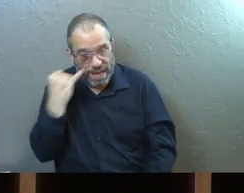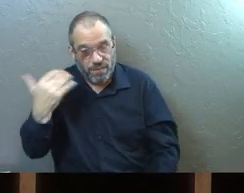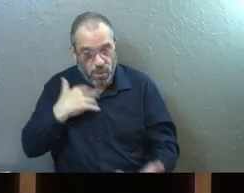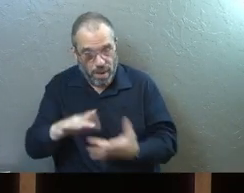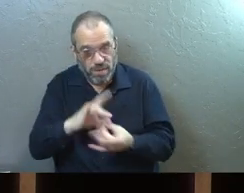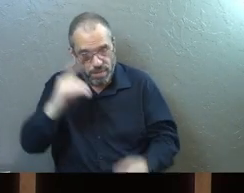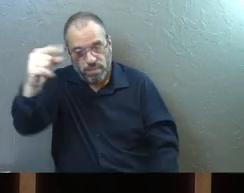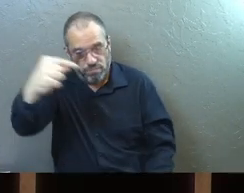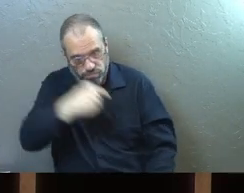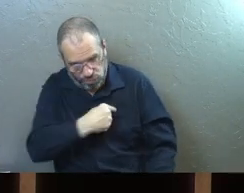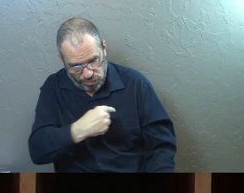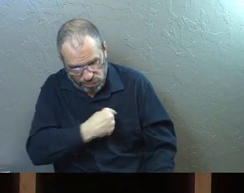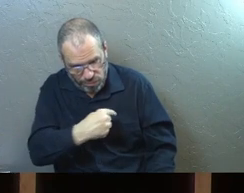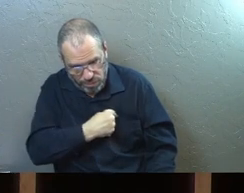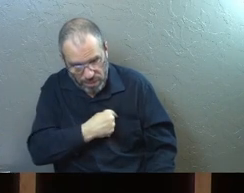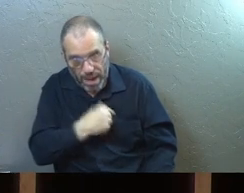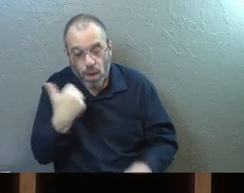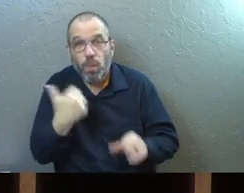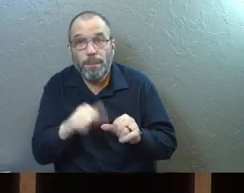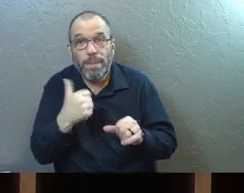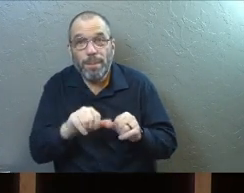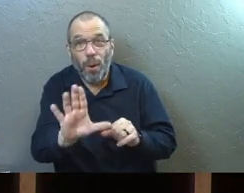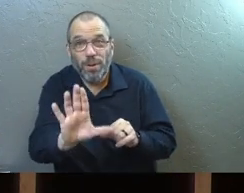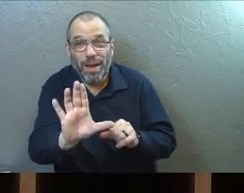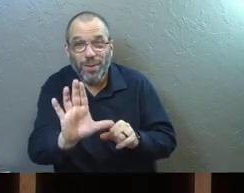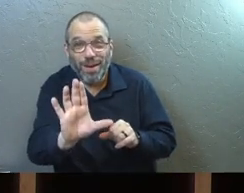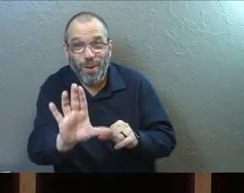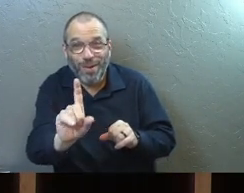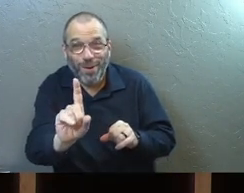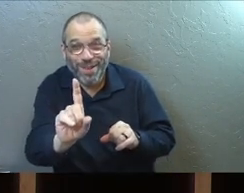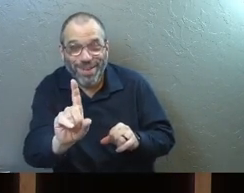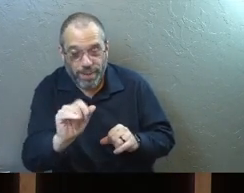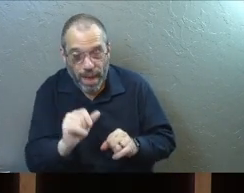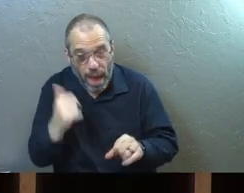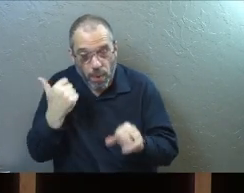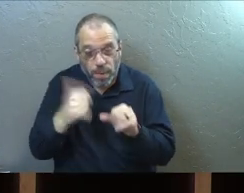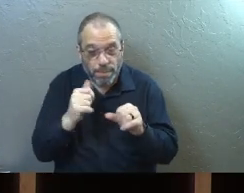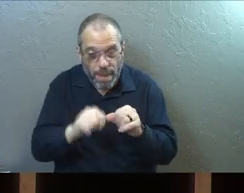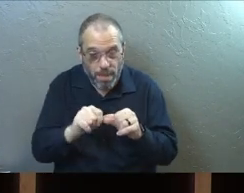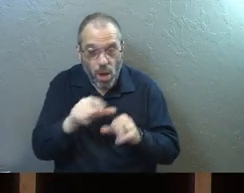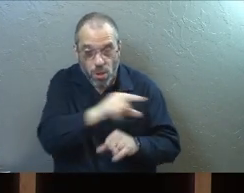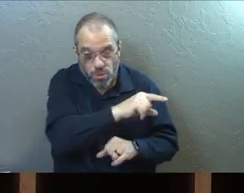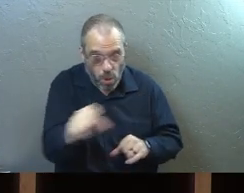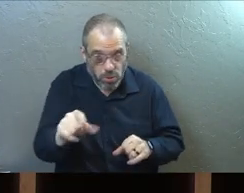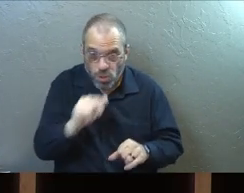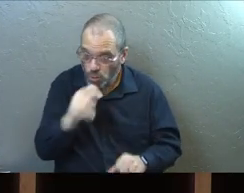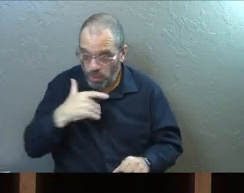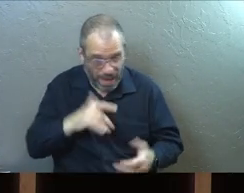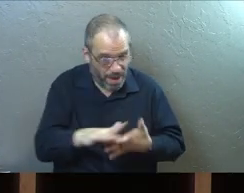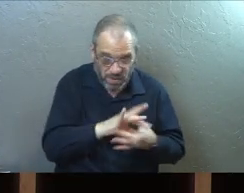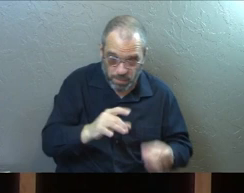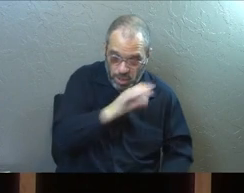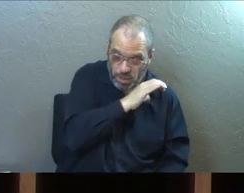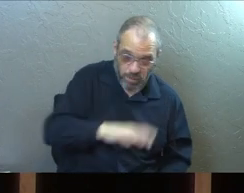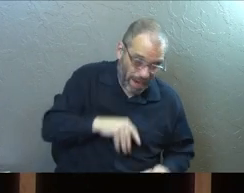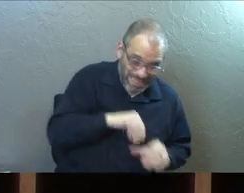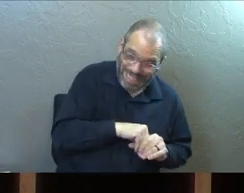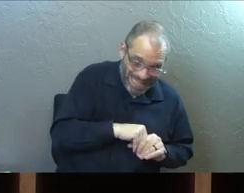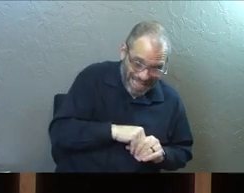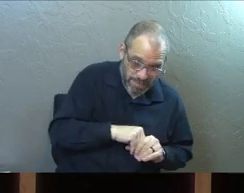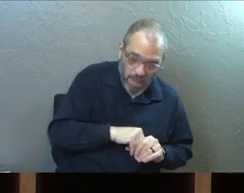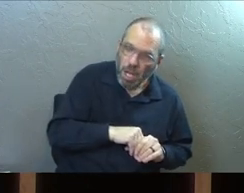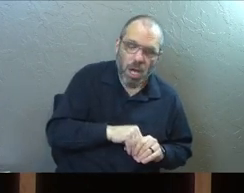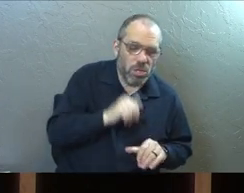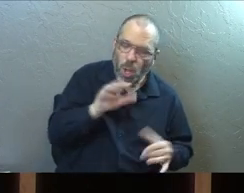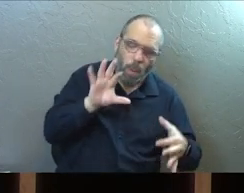have the Spirit of God living in you. And remember, watch this phrase. This is so important. And remember that those who do not have the Spirit of Christ living in them